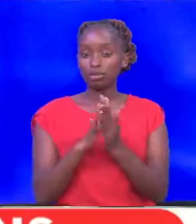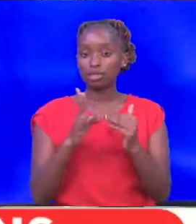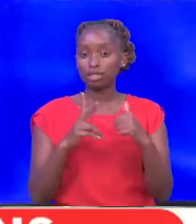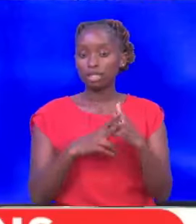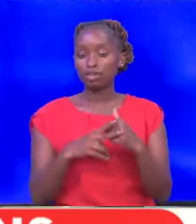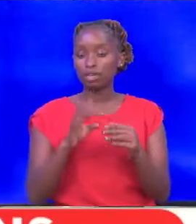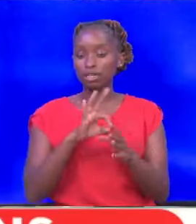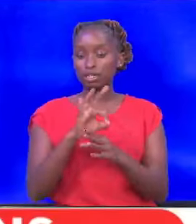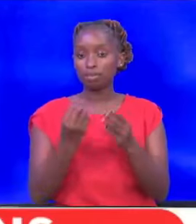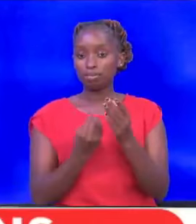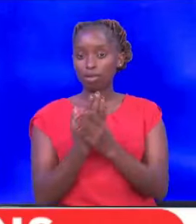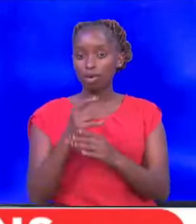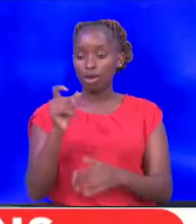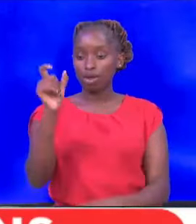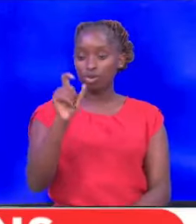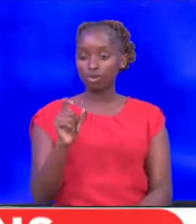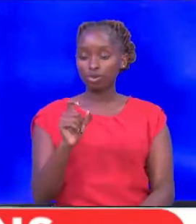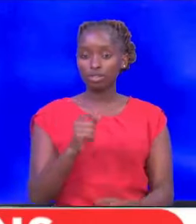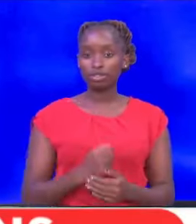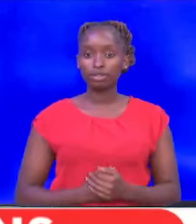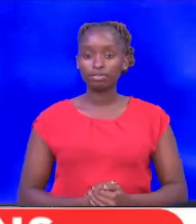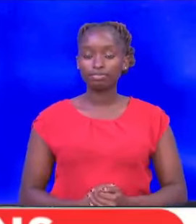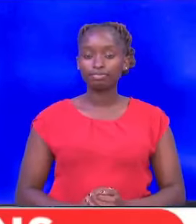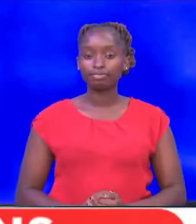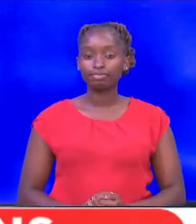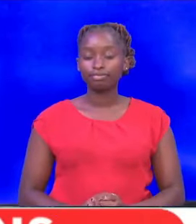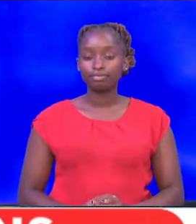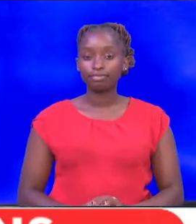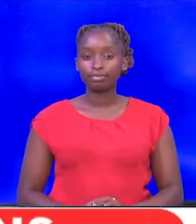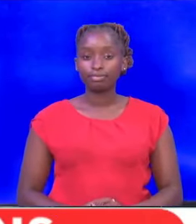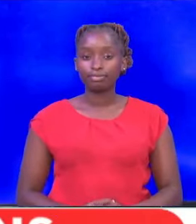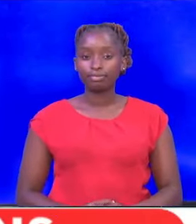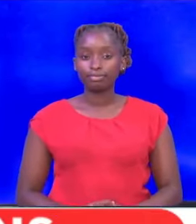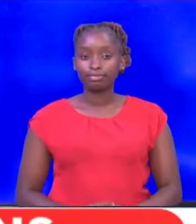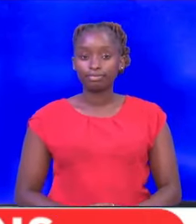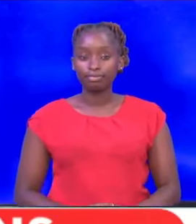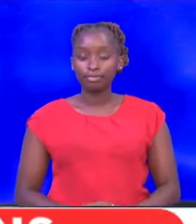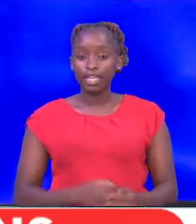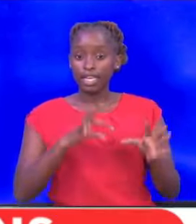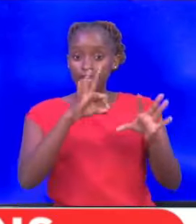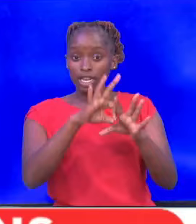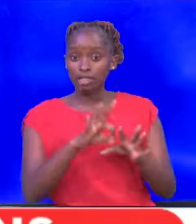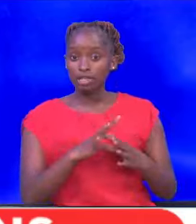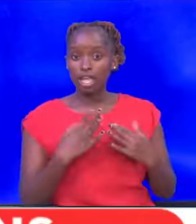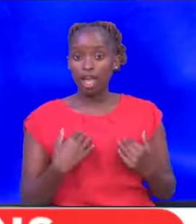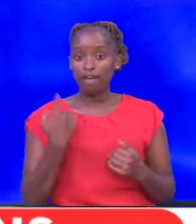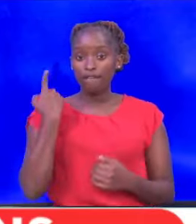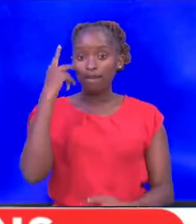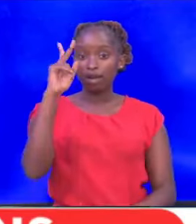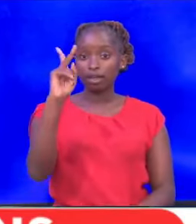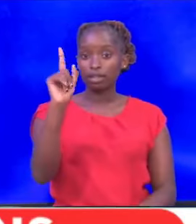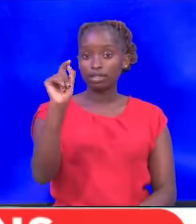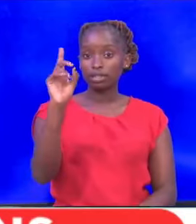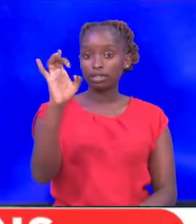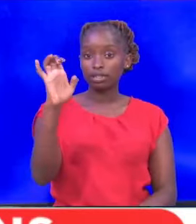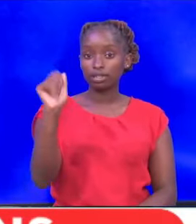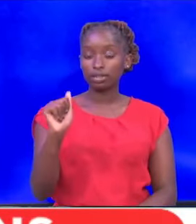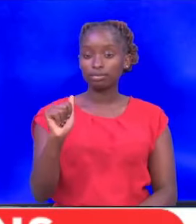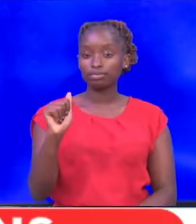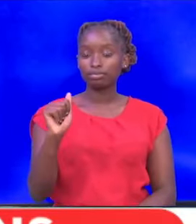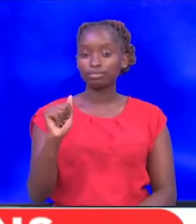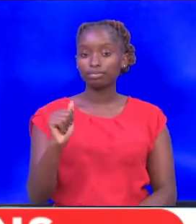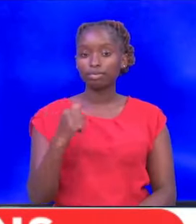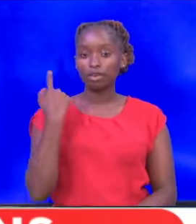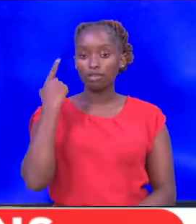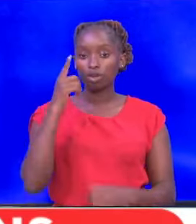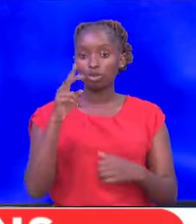regions. We have elections for KTDA managed factories on the 28th